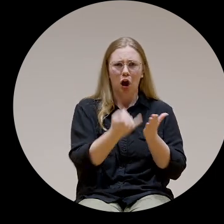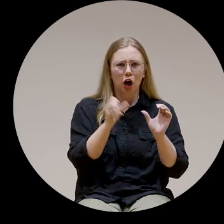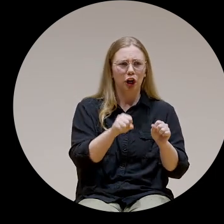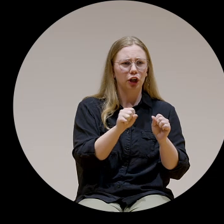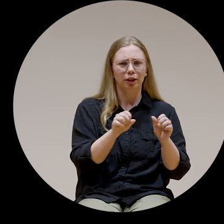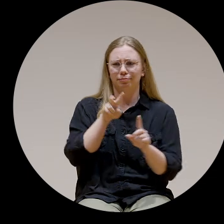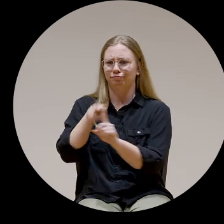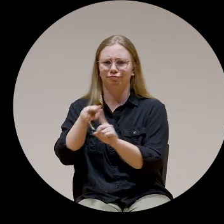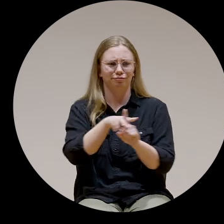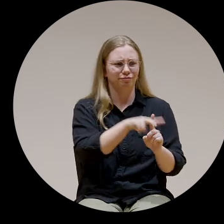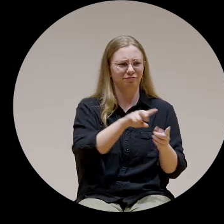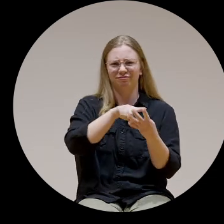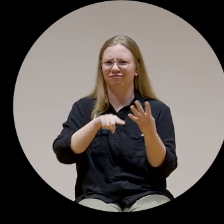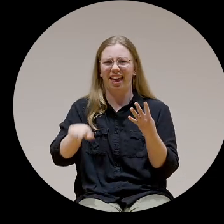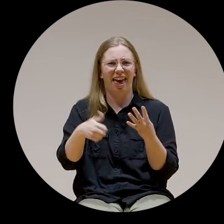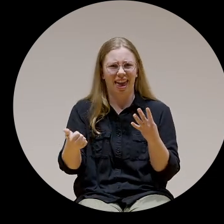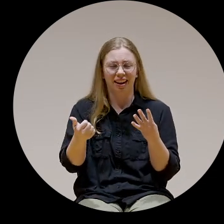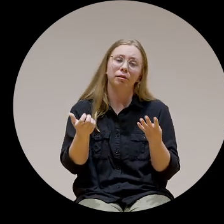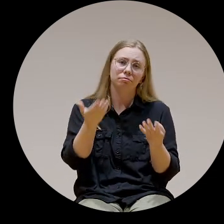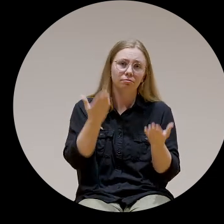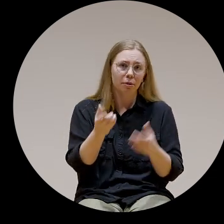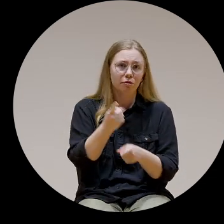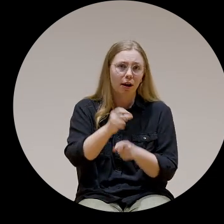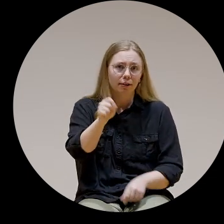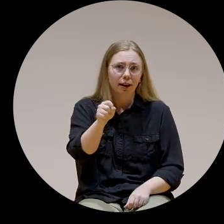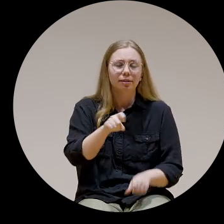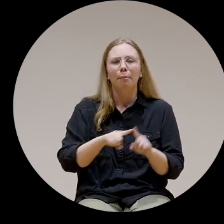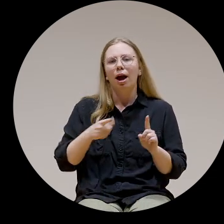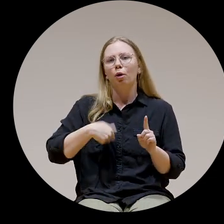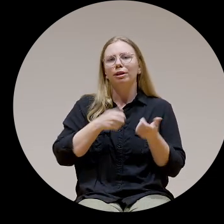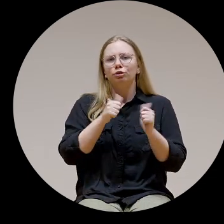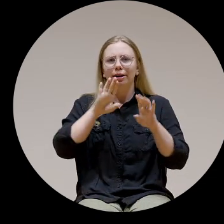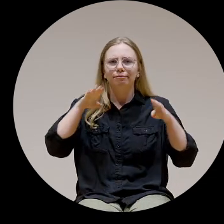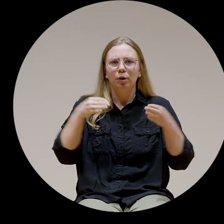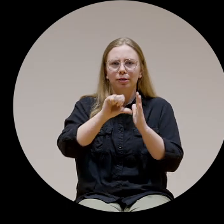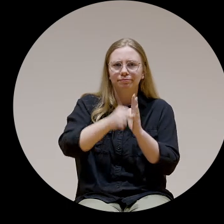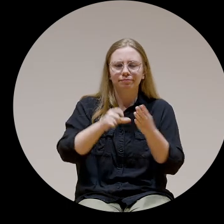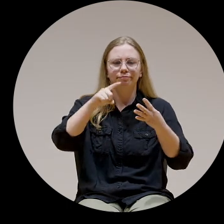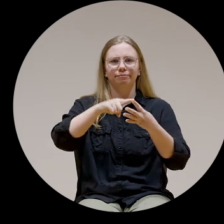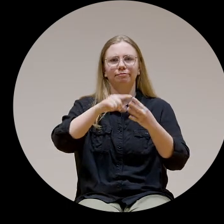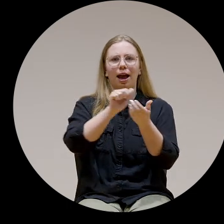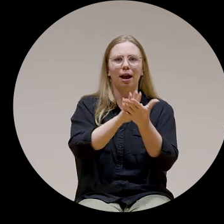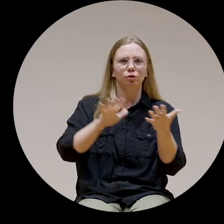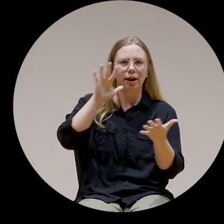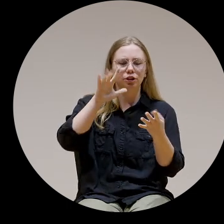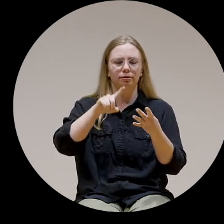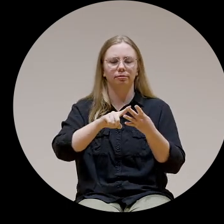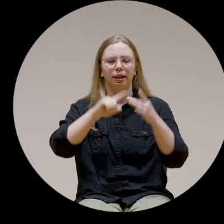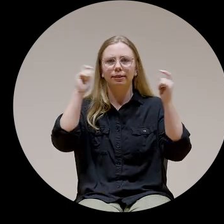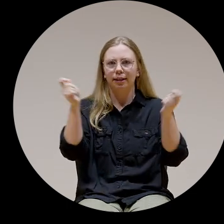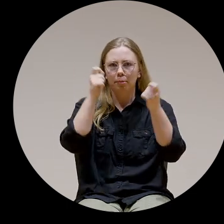section. And yes, indeed, they could. But we wanted to focus on themes of abstraction,